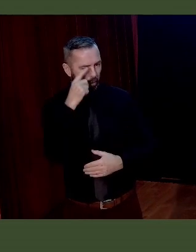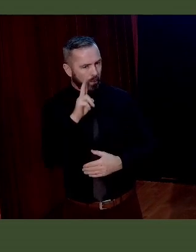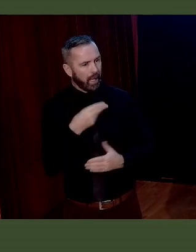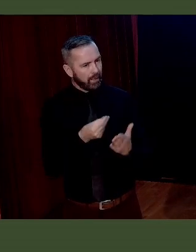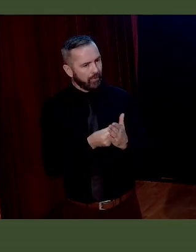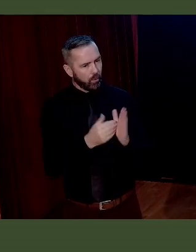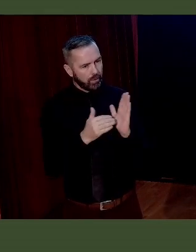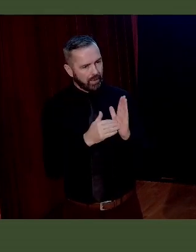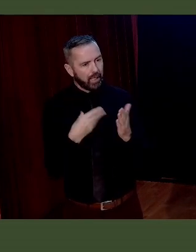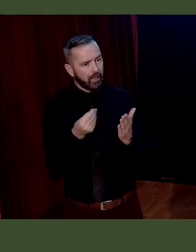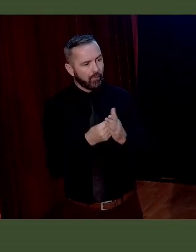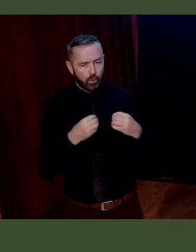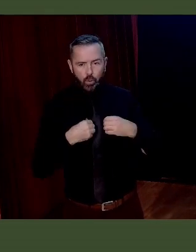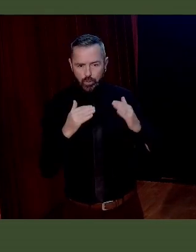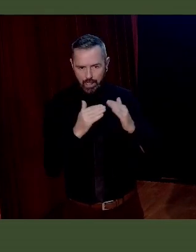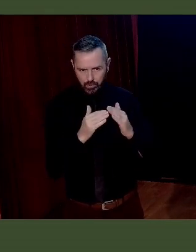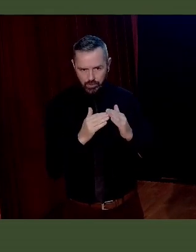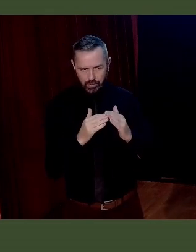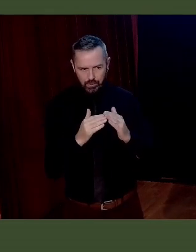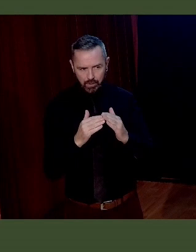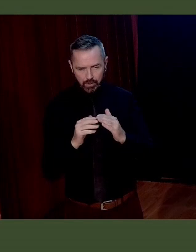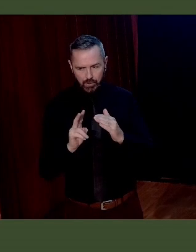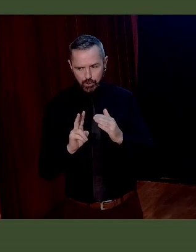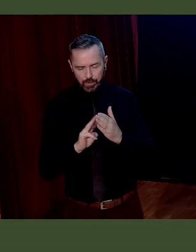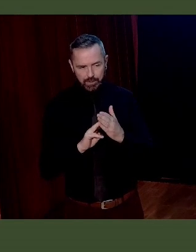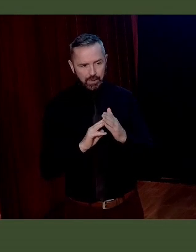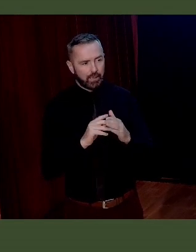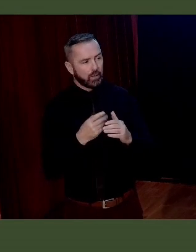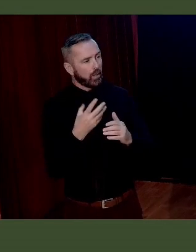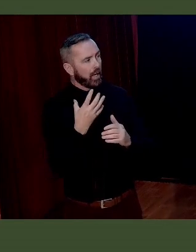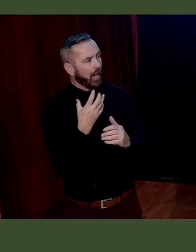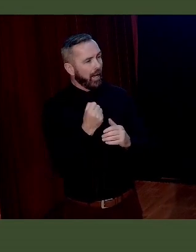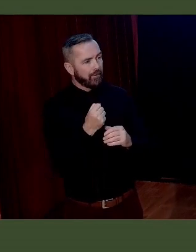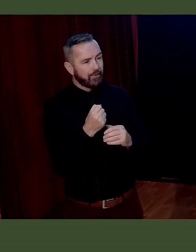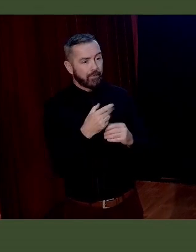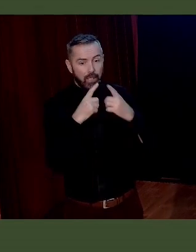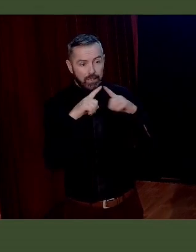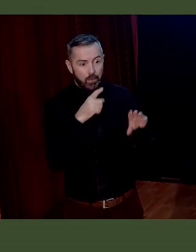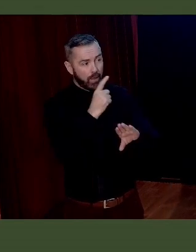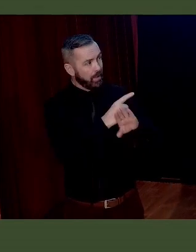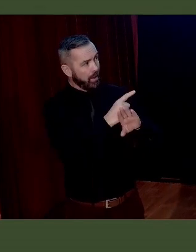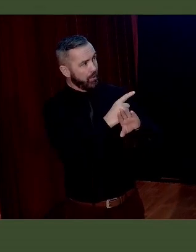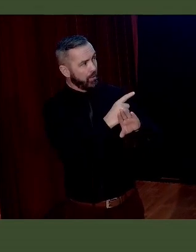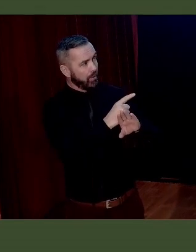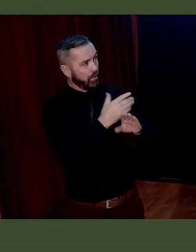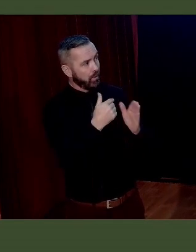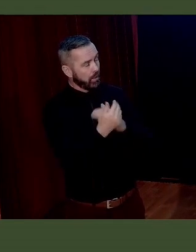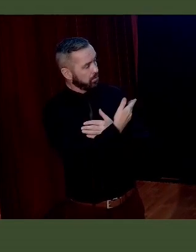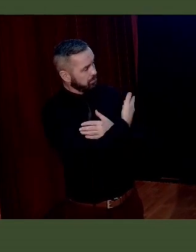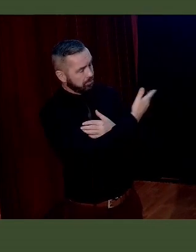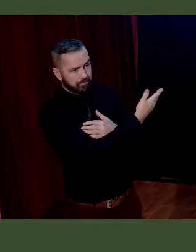could afford their own houses. And so you get the statement which is there, which